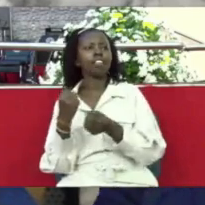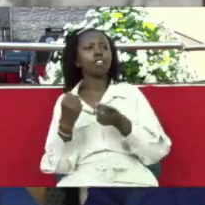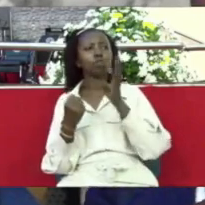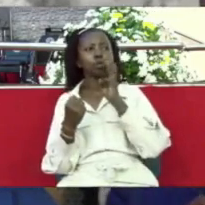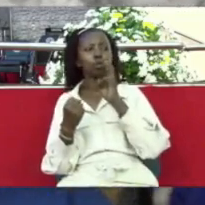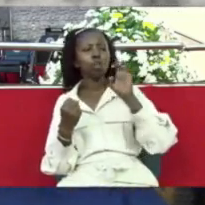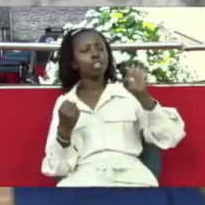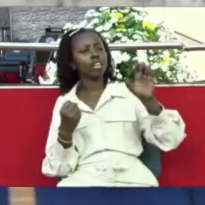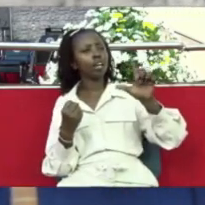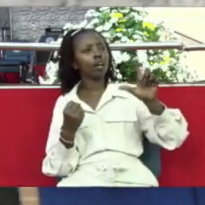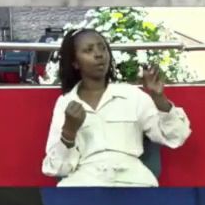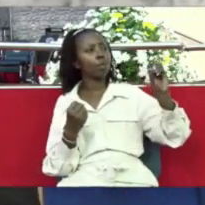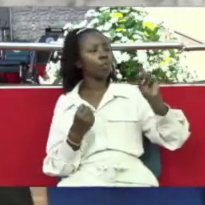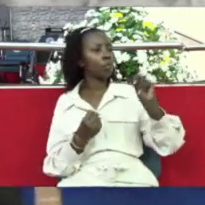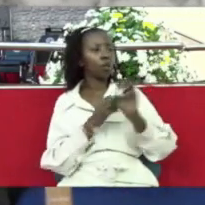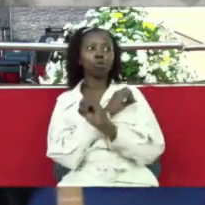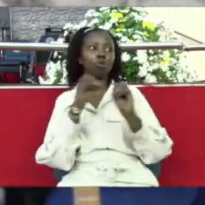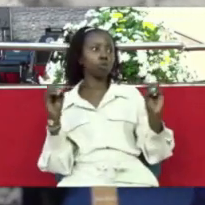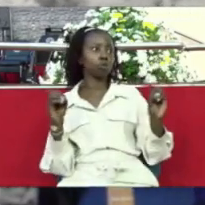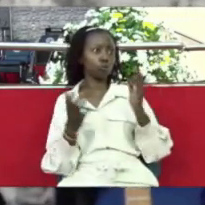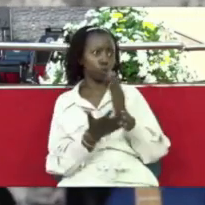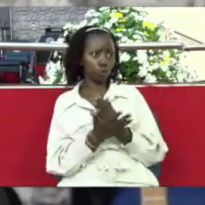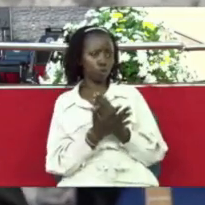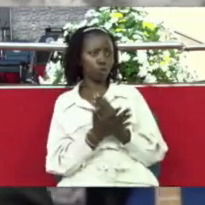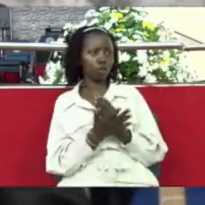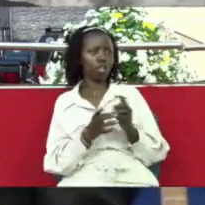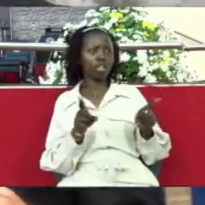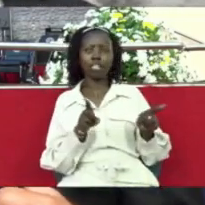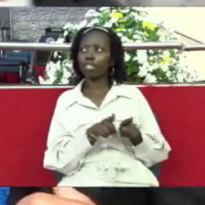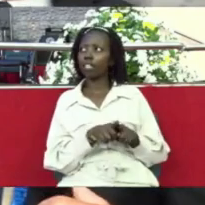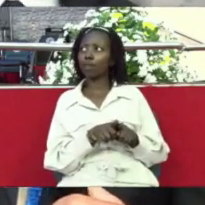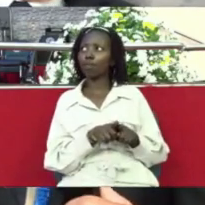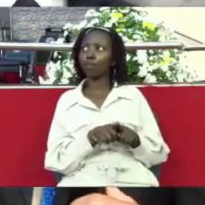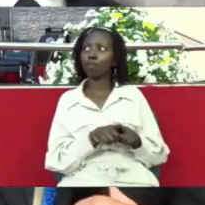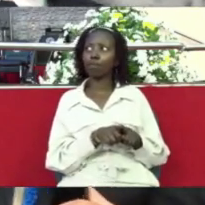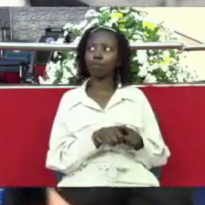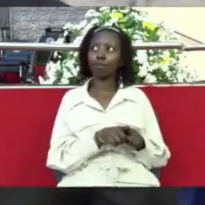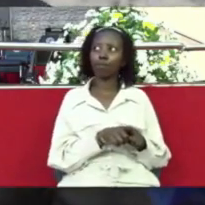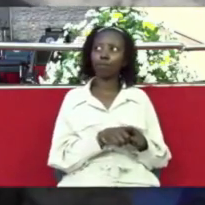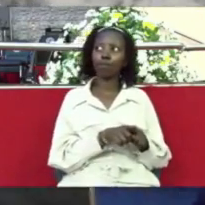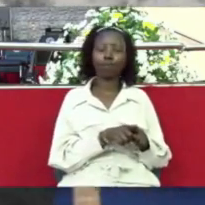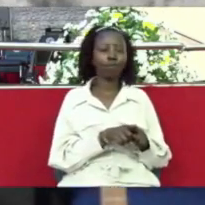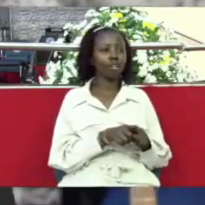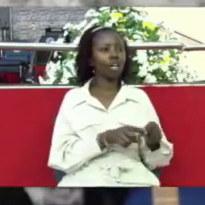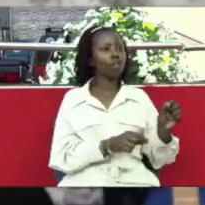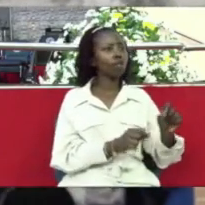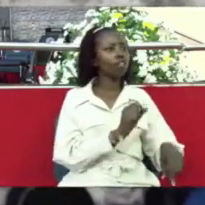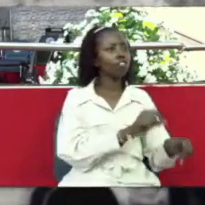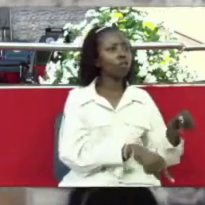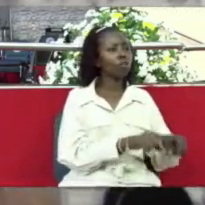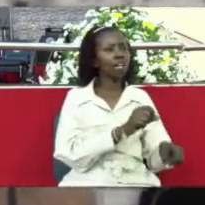If you sow strife, ni kama ukipanda mavurutano, you will not get peace. Hautapata